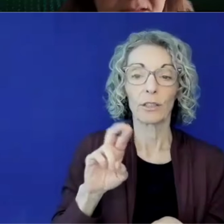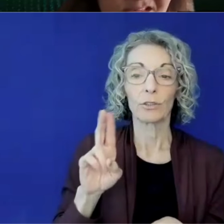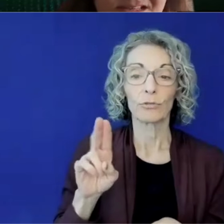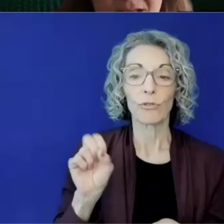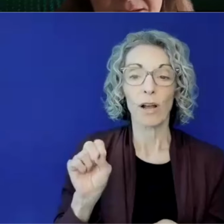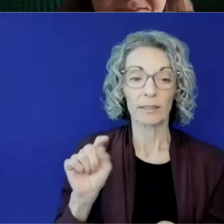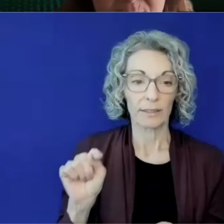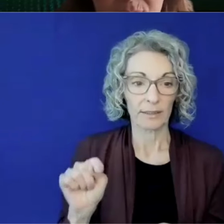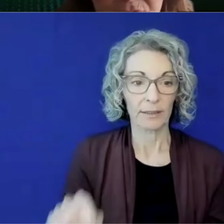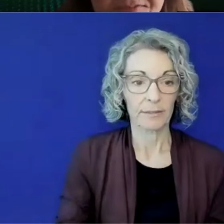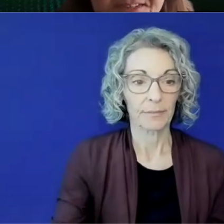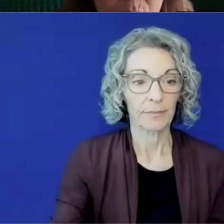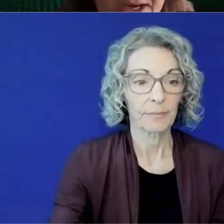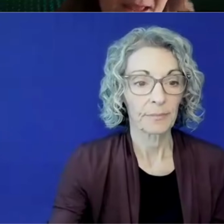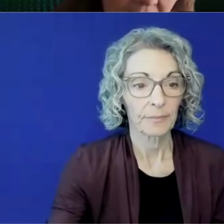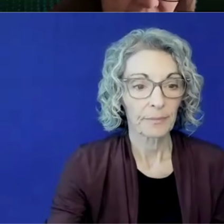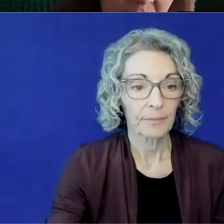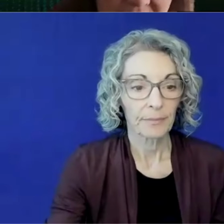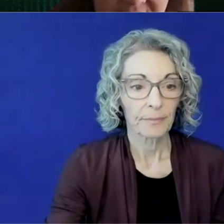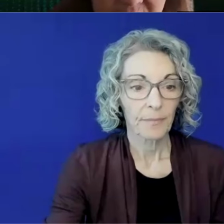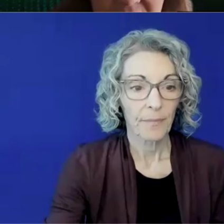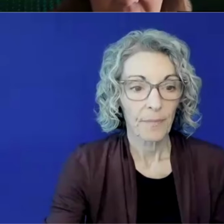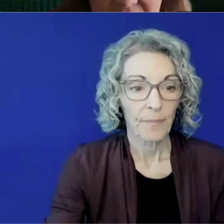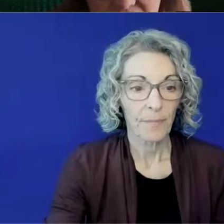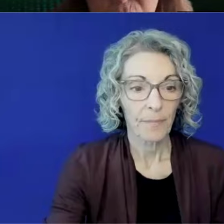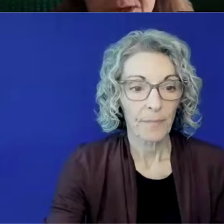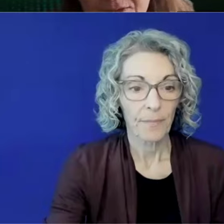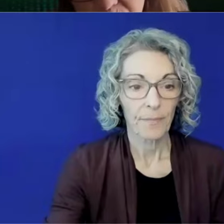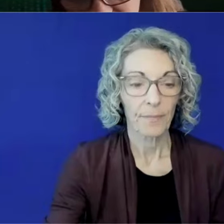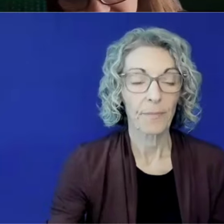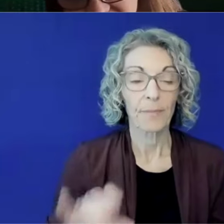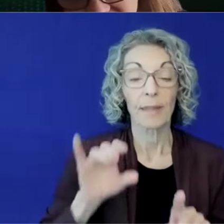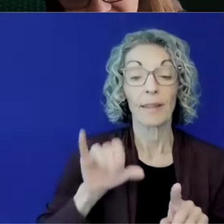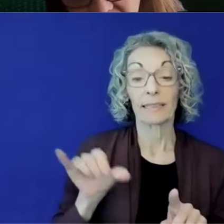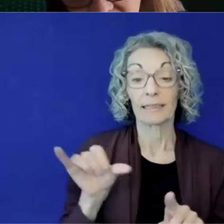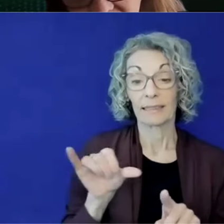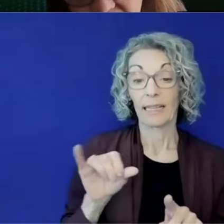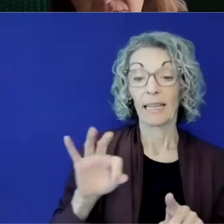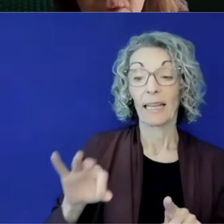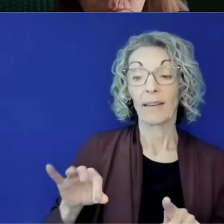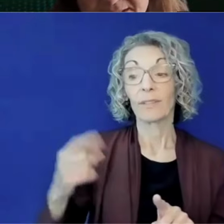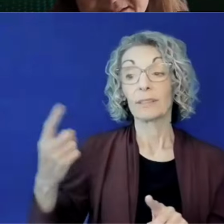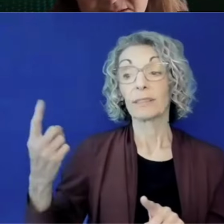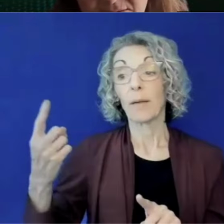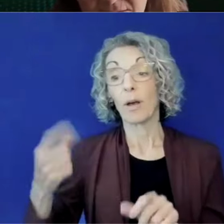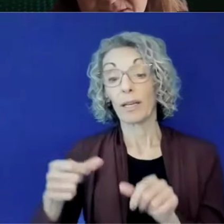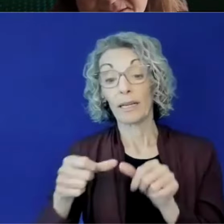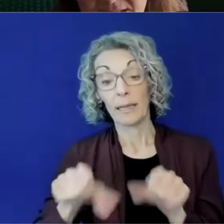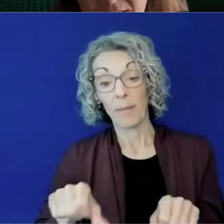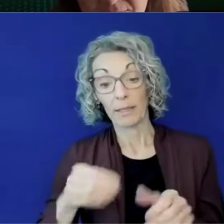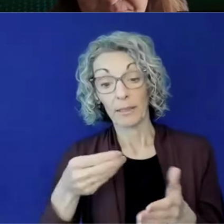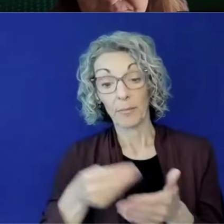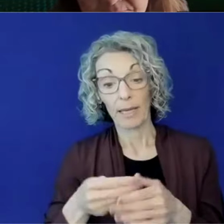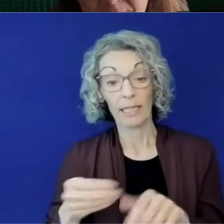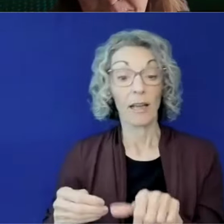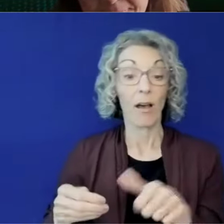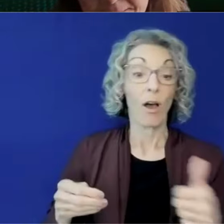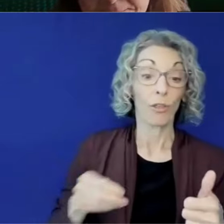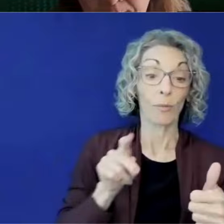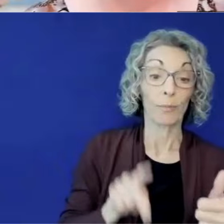Okay, and this is kind of similar. If someone else deposits money into another person's ABLE account, will it still count as